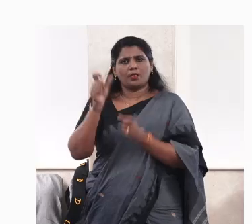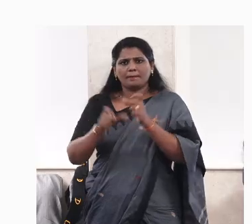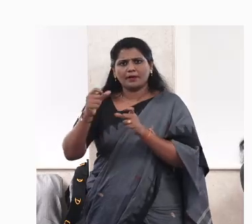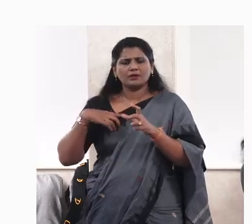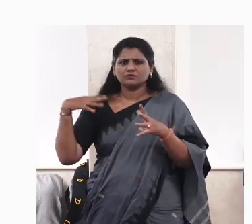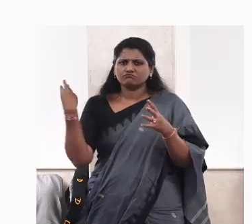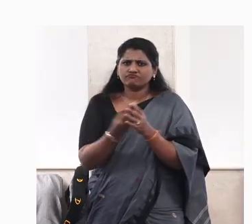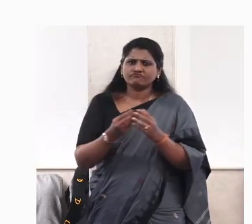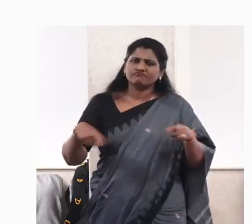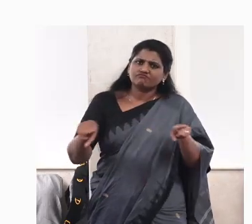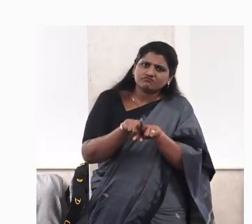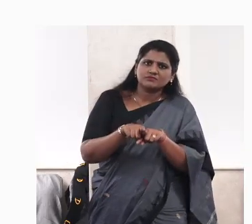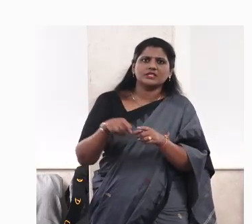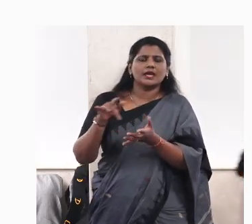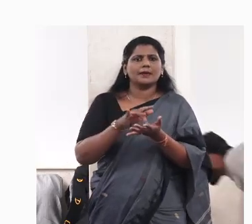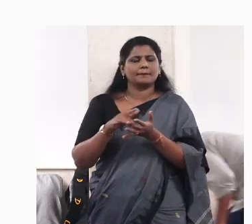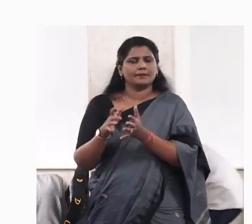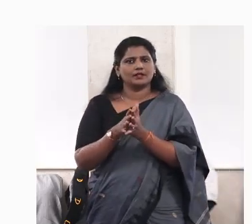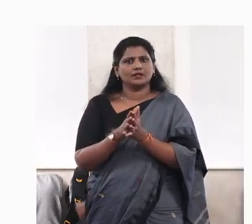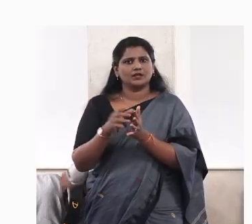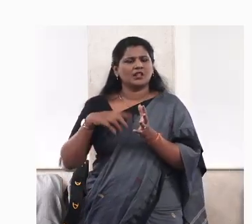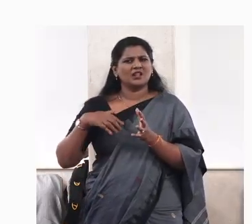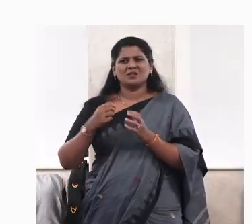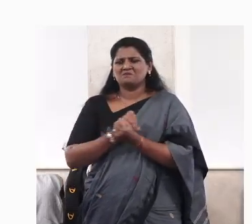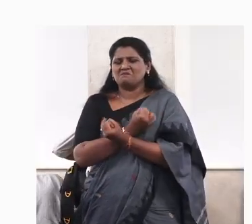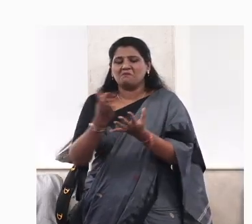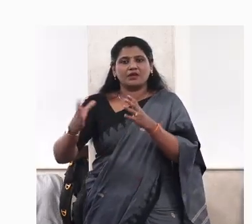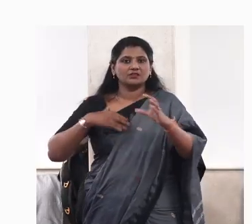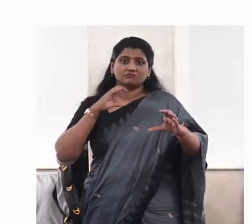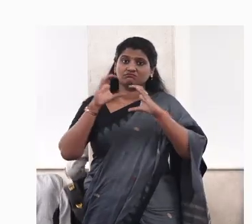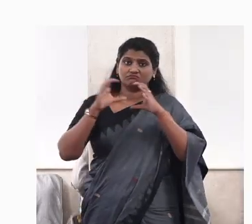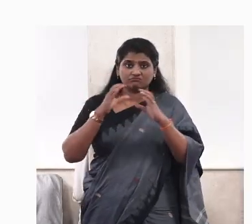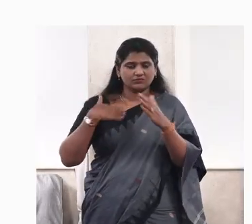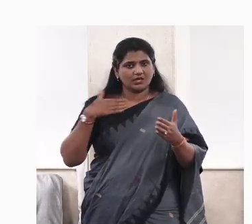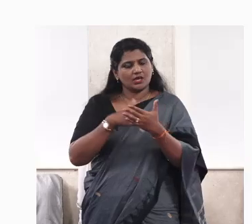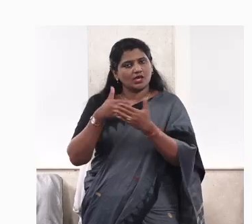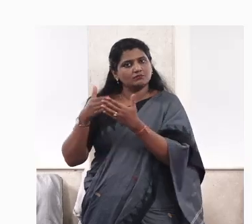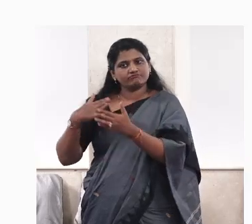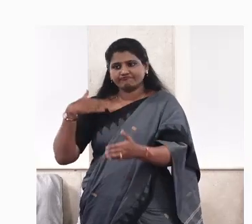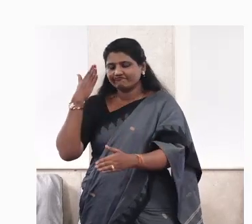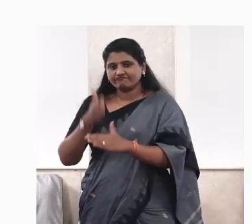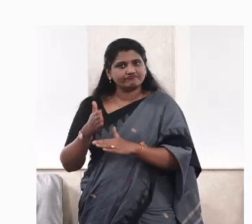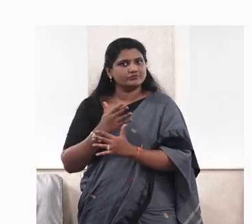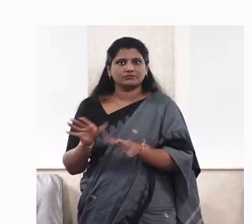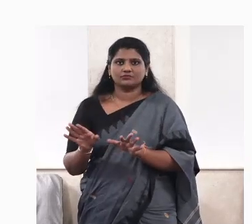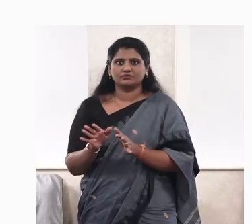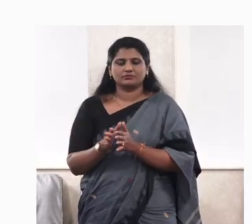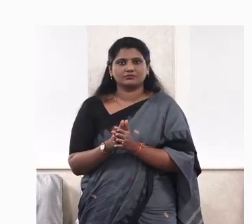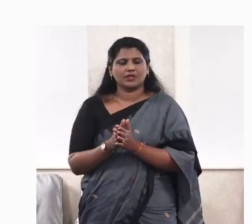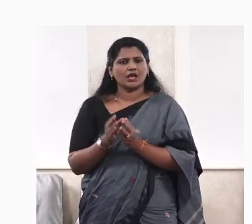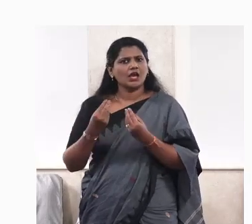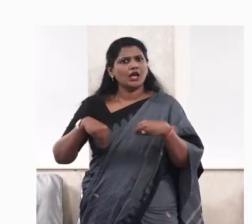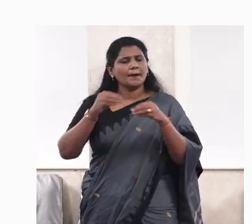page, then a lot of communication issues automatically get cut off, and there's a much